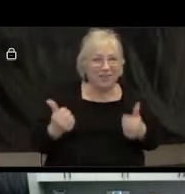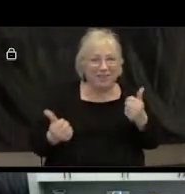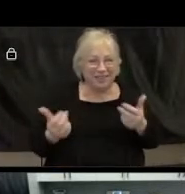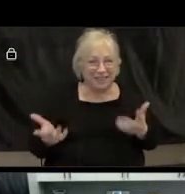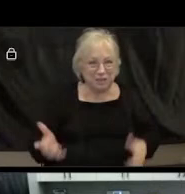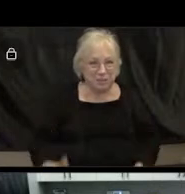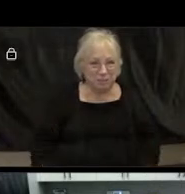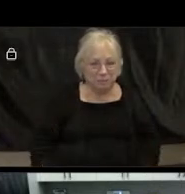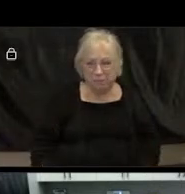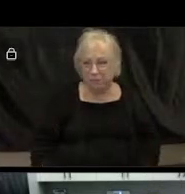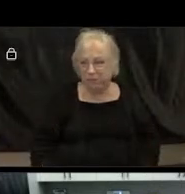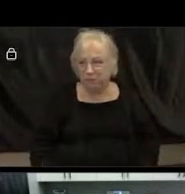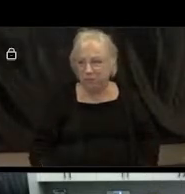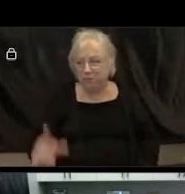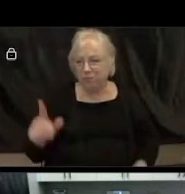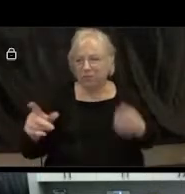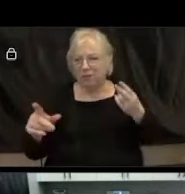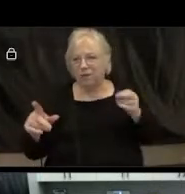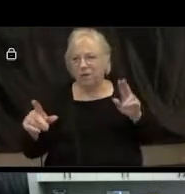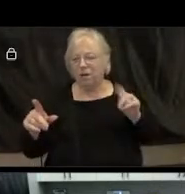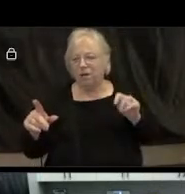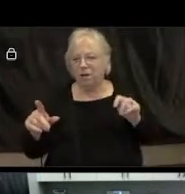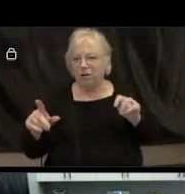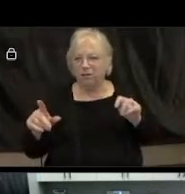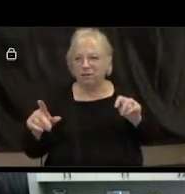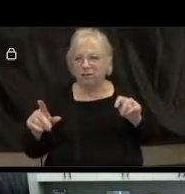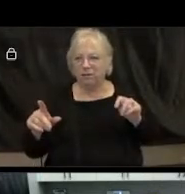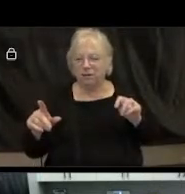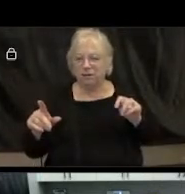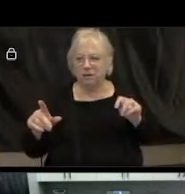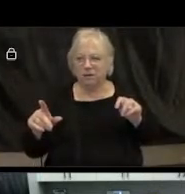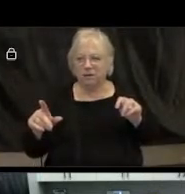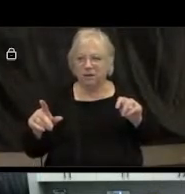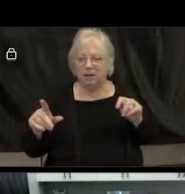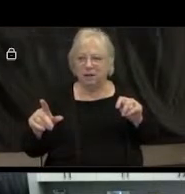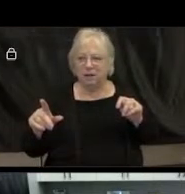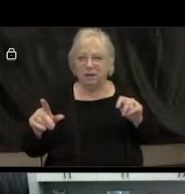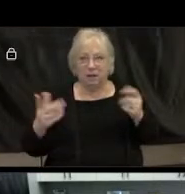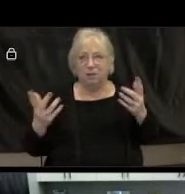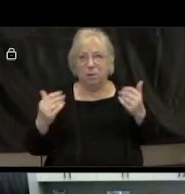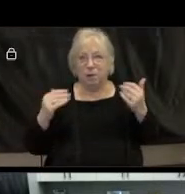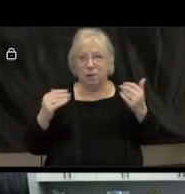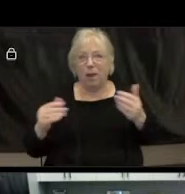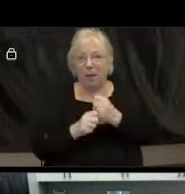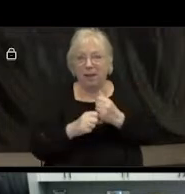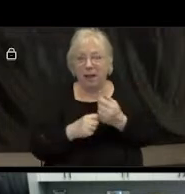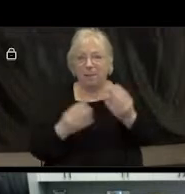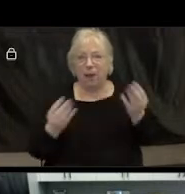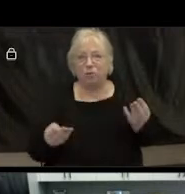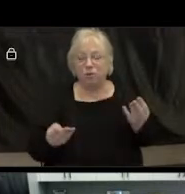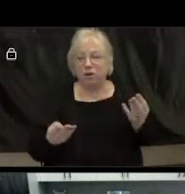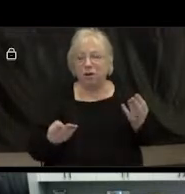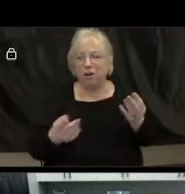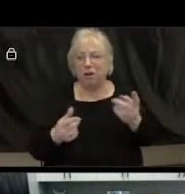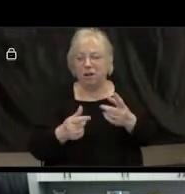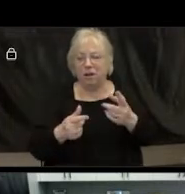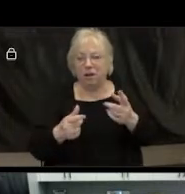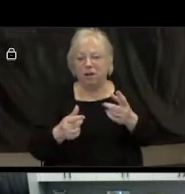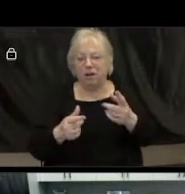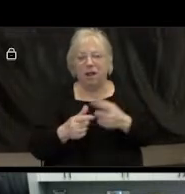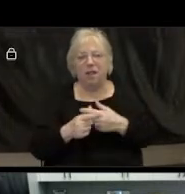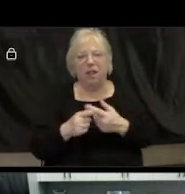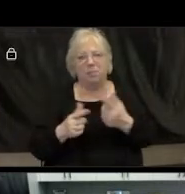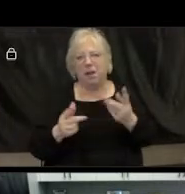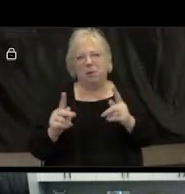I'll take a motion. I started the whole discussion, so you know where I am. You want me to go ahead and make that motion, and I think everybody Yes, sir. knows where they're